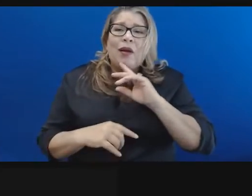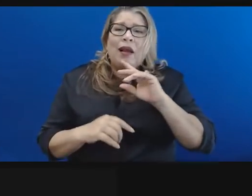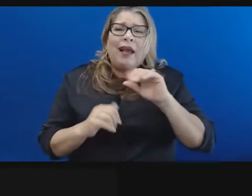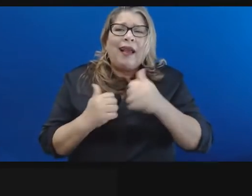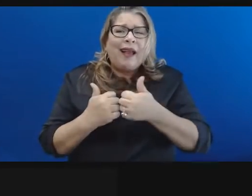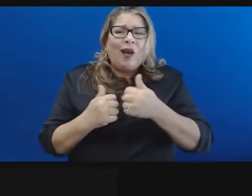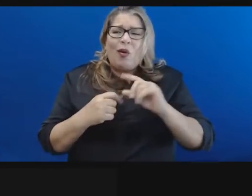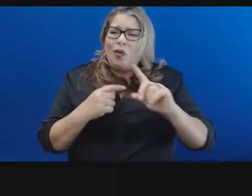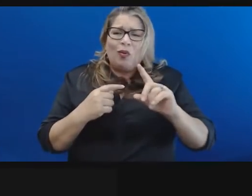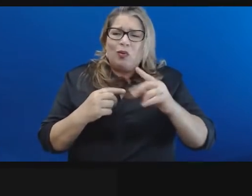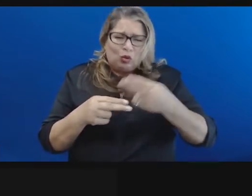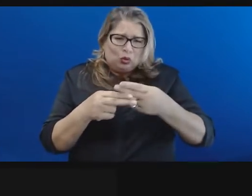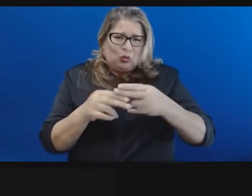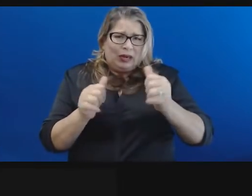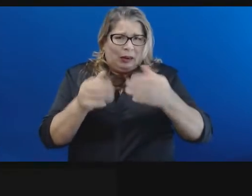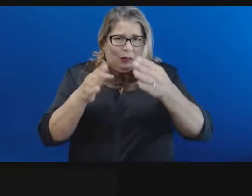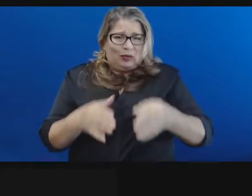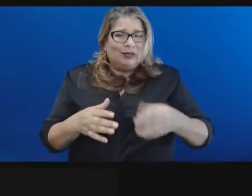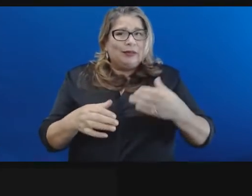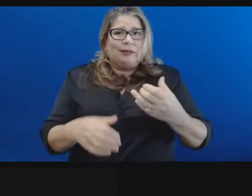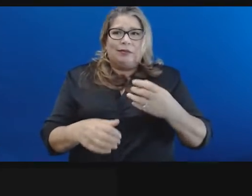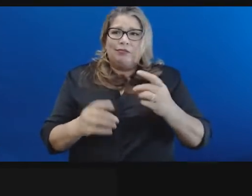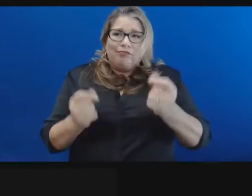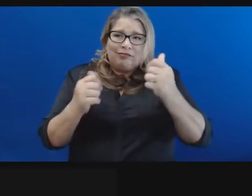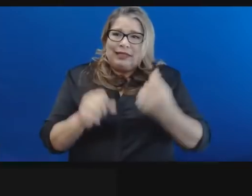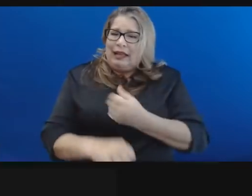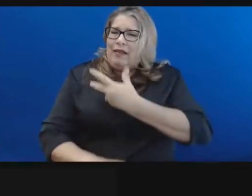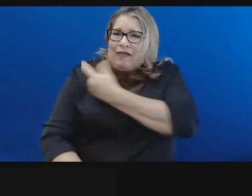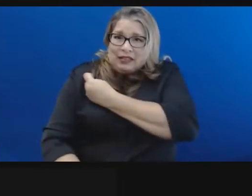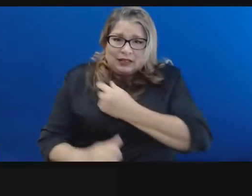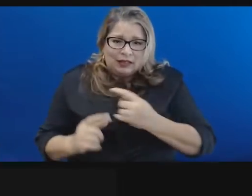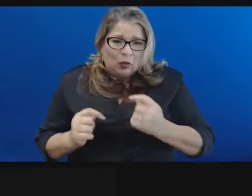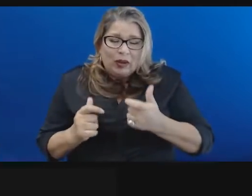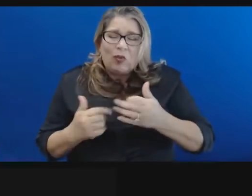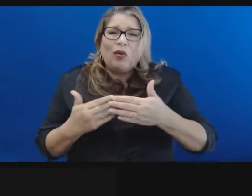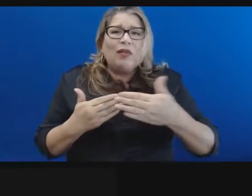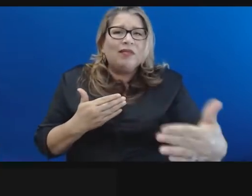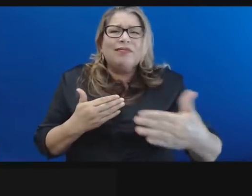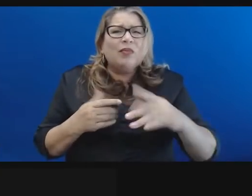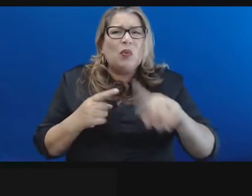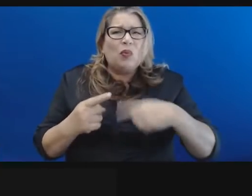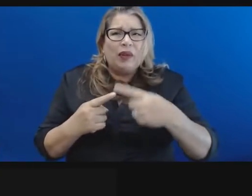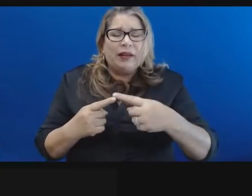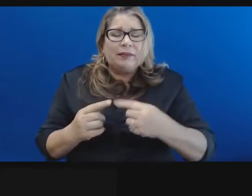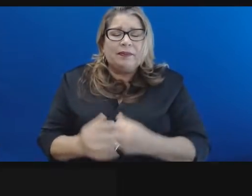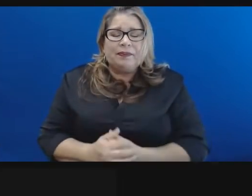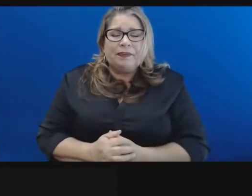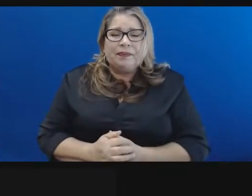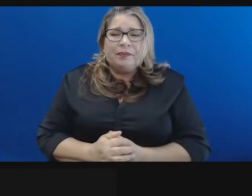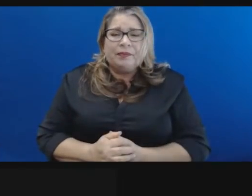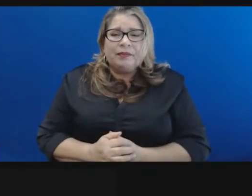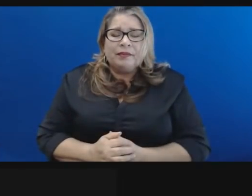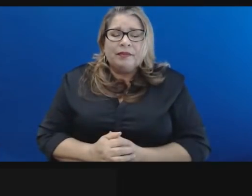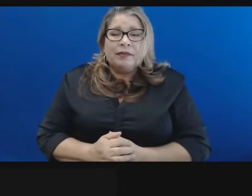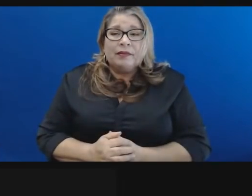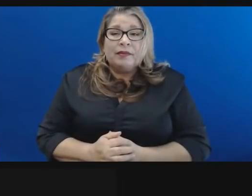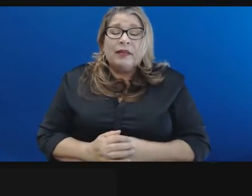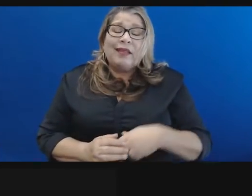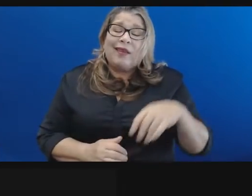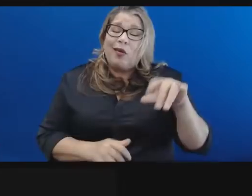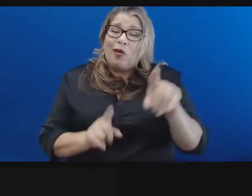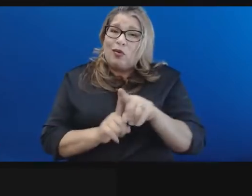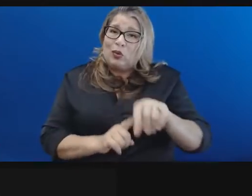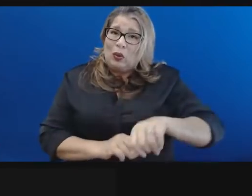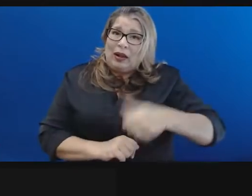immediate? And then also my other question is just in terms of right now under these tiers, when there is